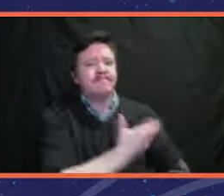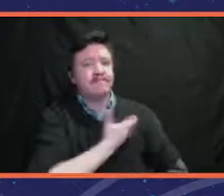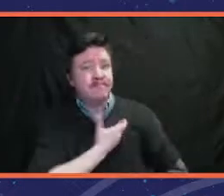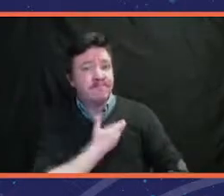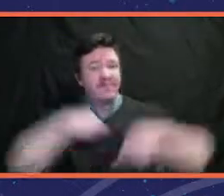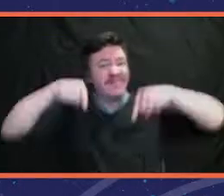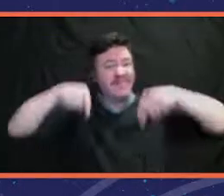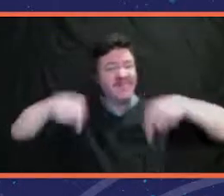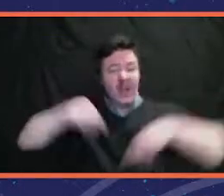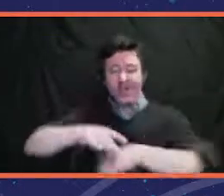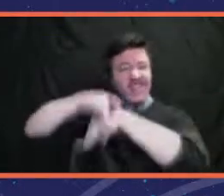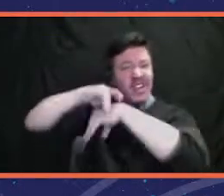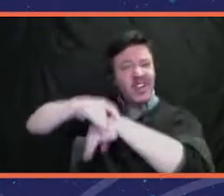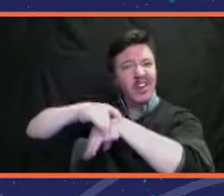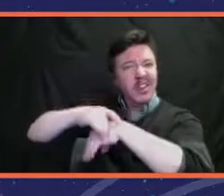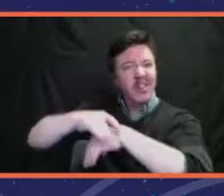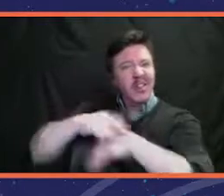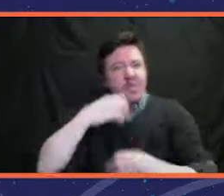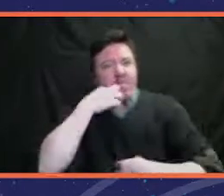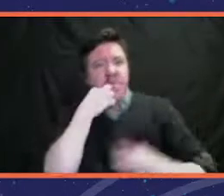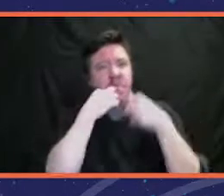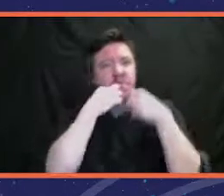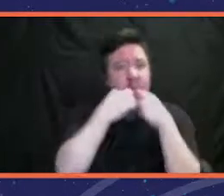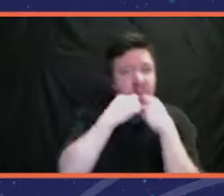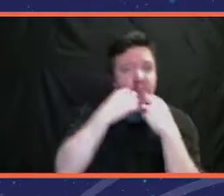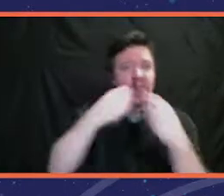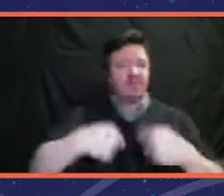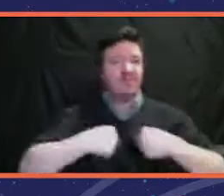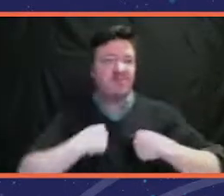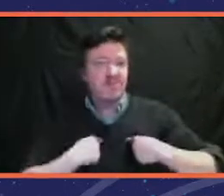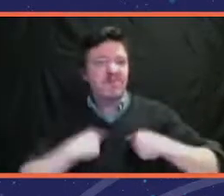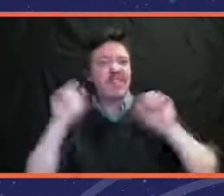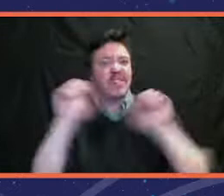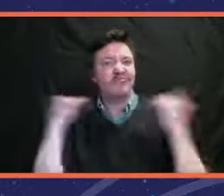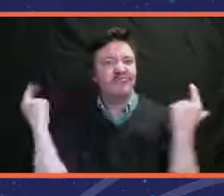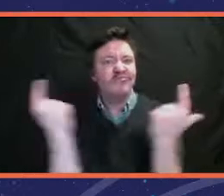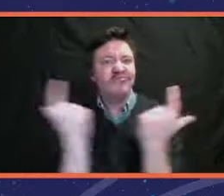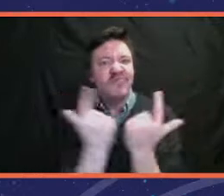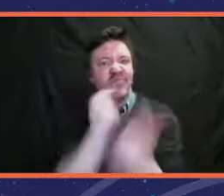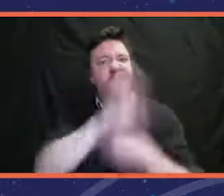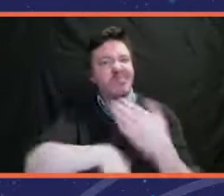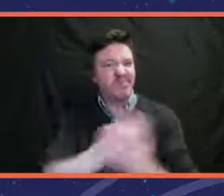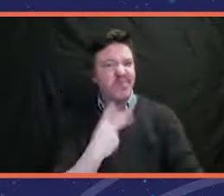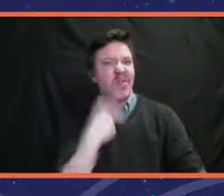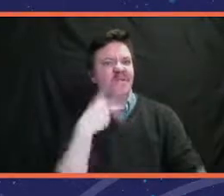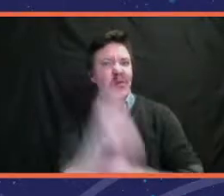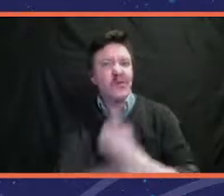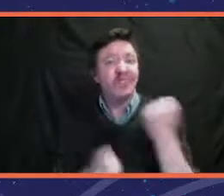Me, we all gonna lift our weight.